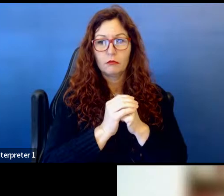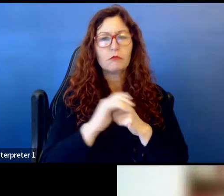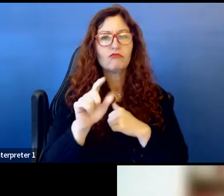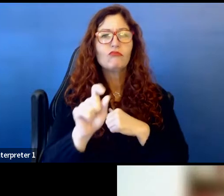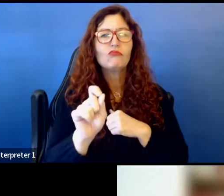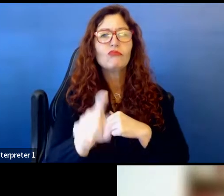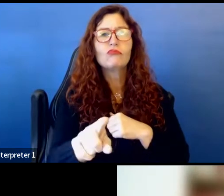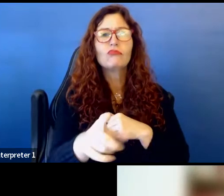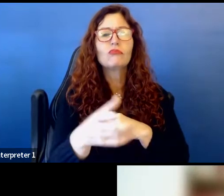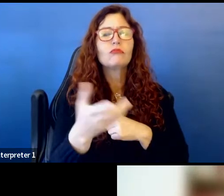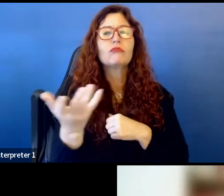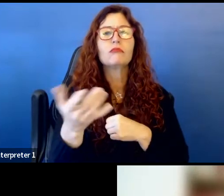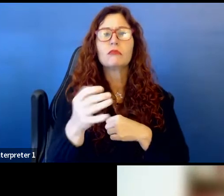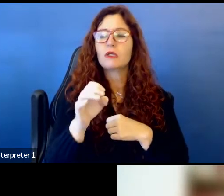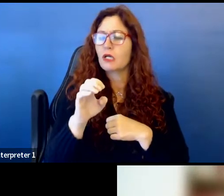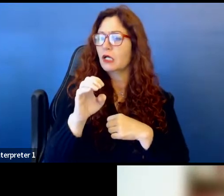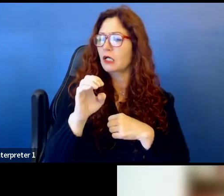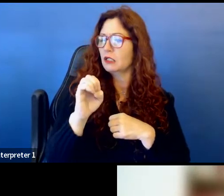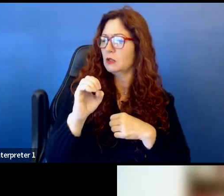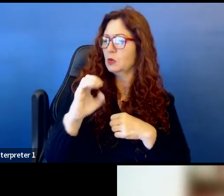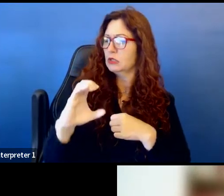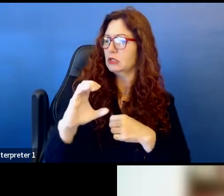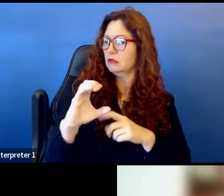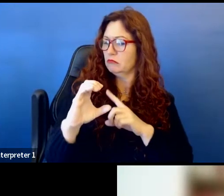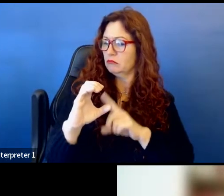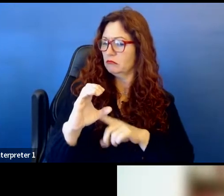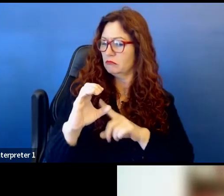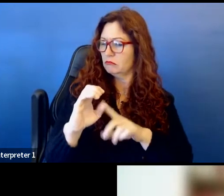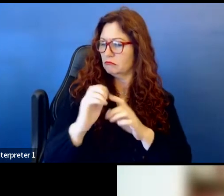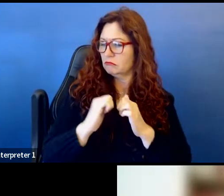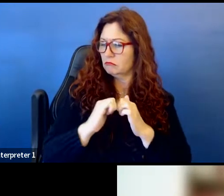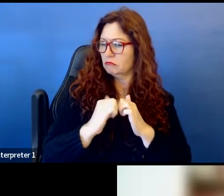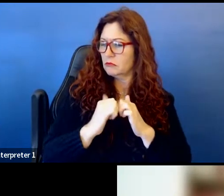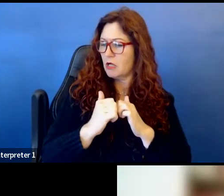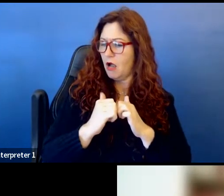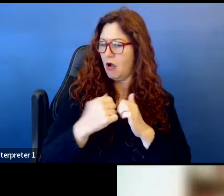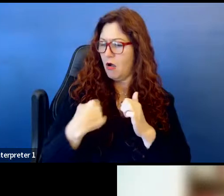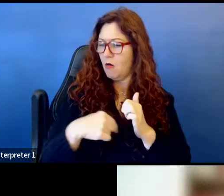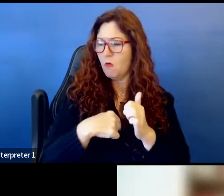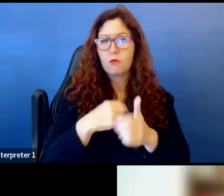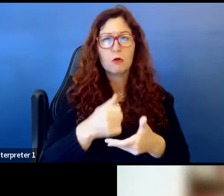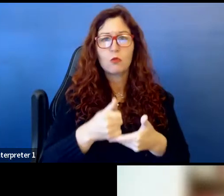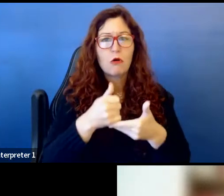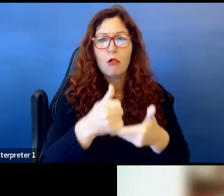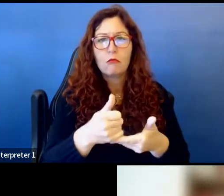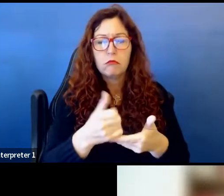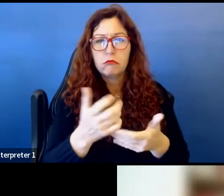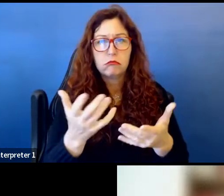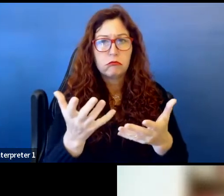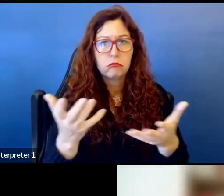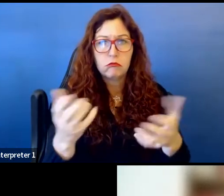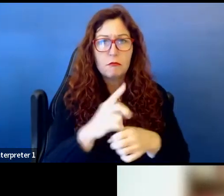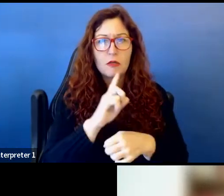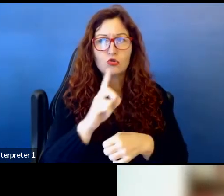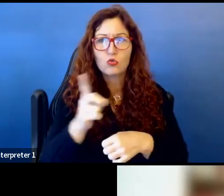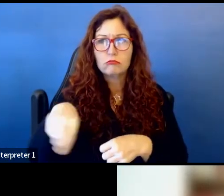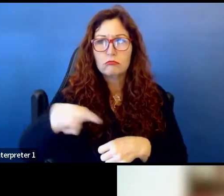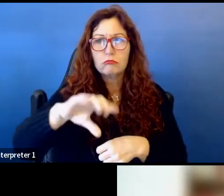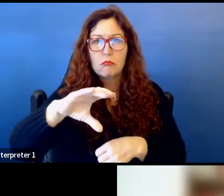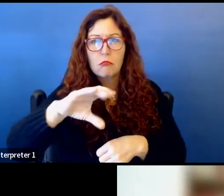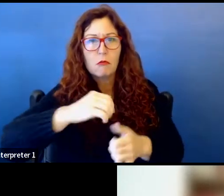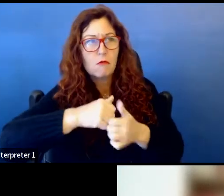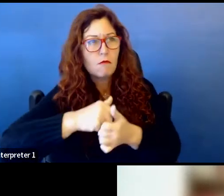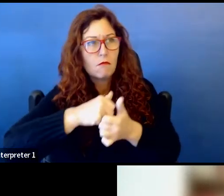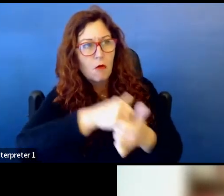eoc do to help here for compliance assistance specifically you know what would you like us to see